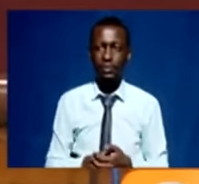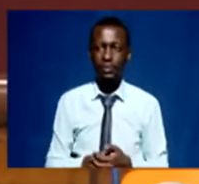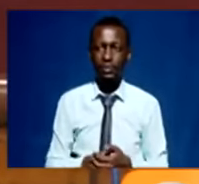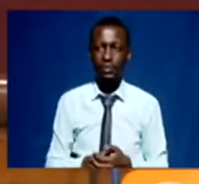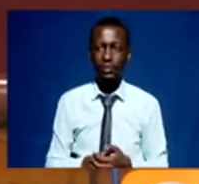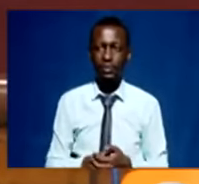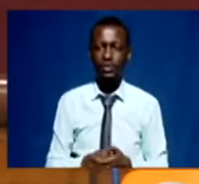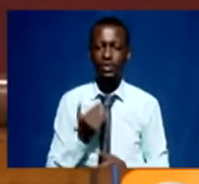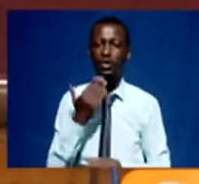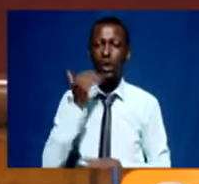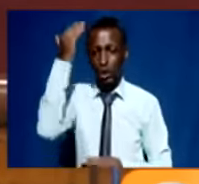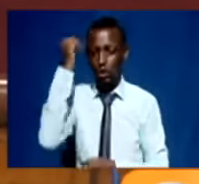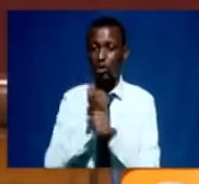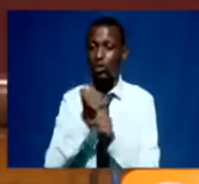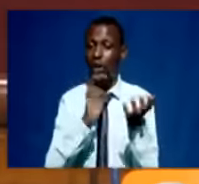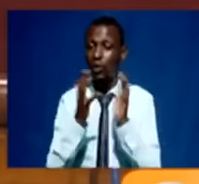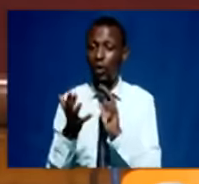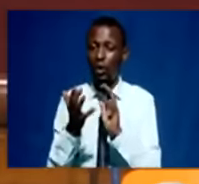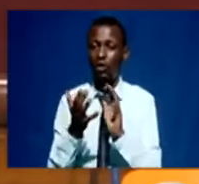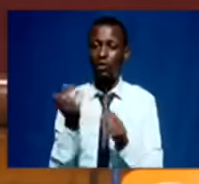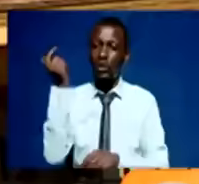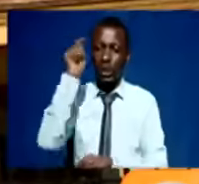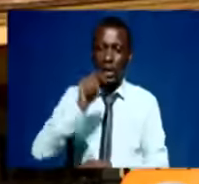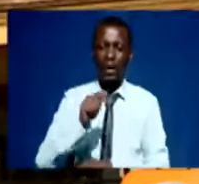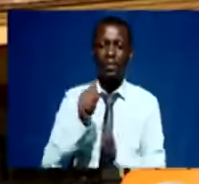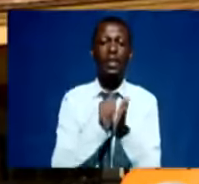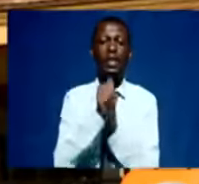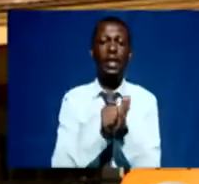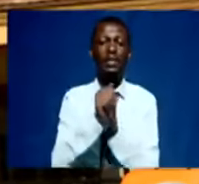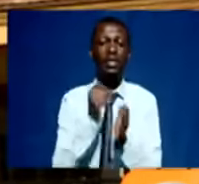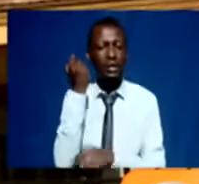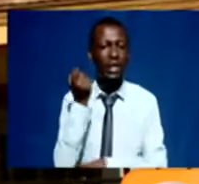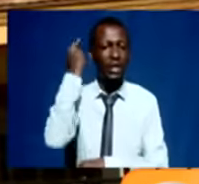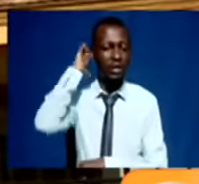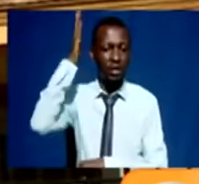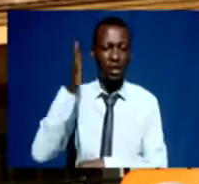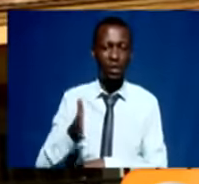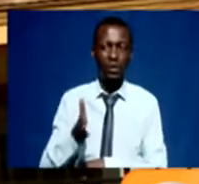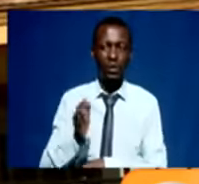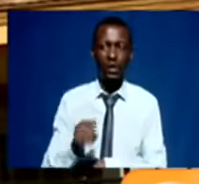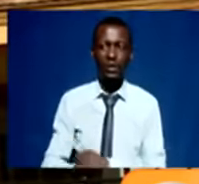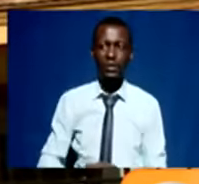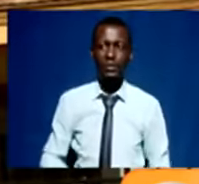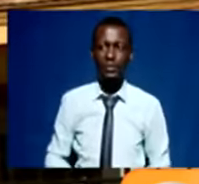visit Naivasha. You will understand. Brenda Wanga, Citizen TV.